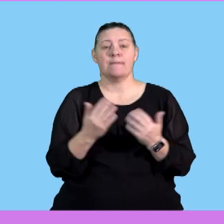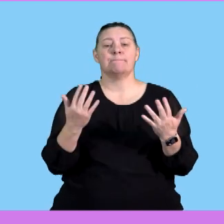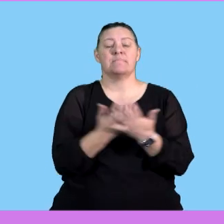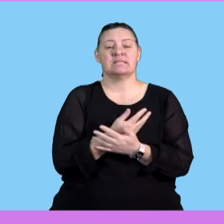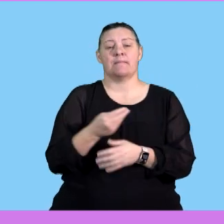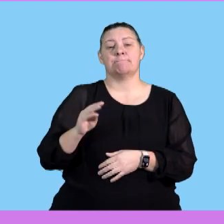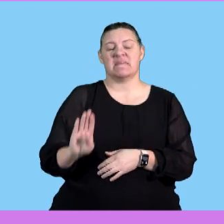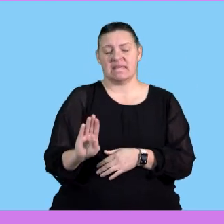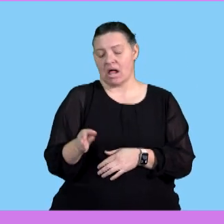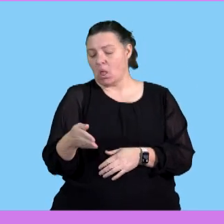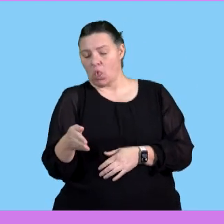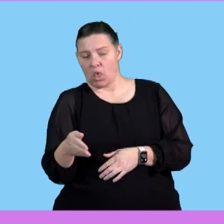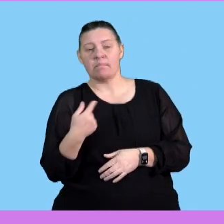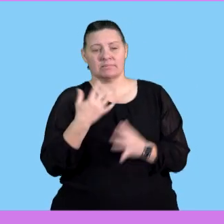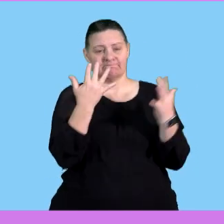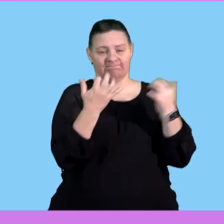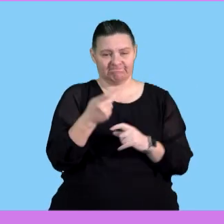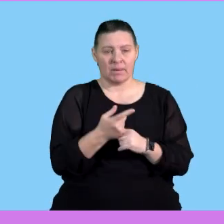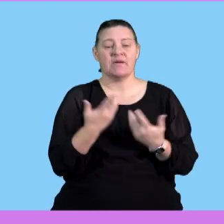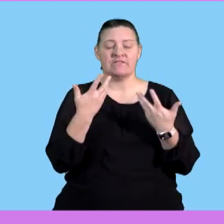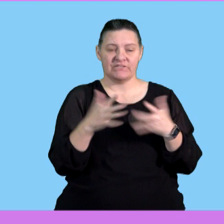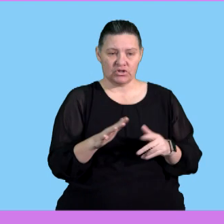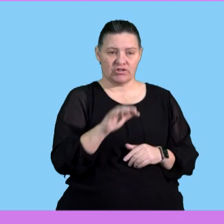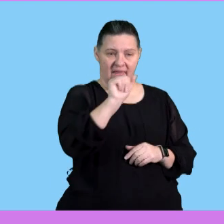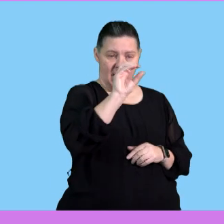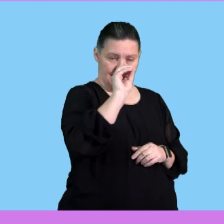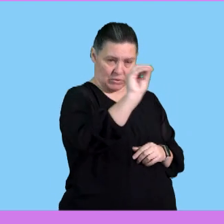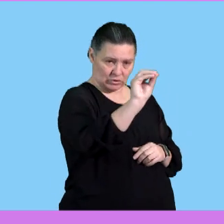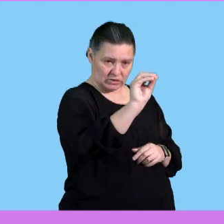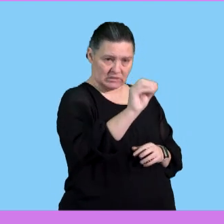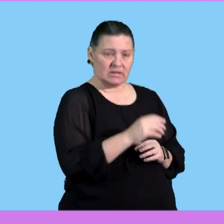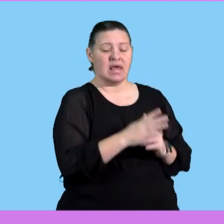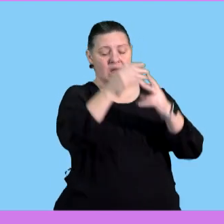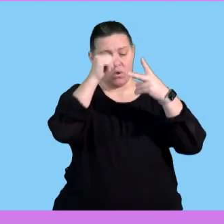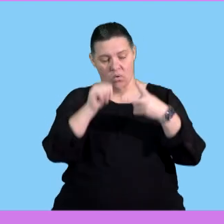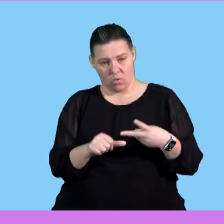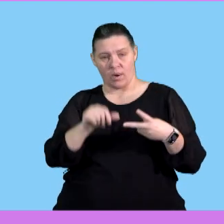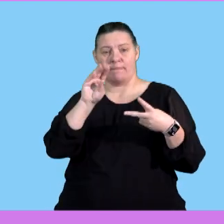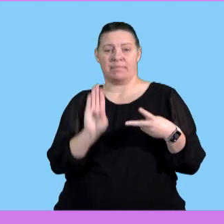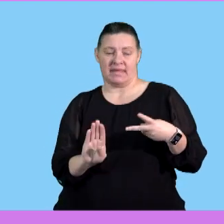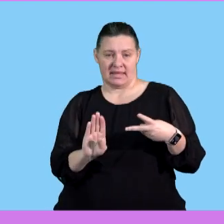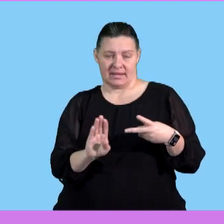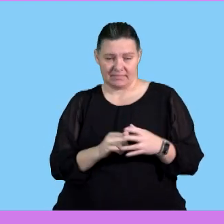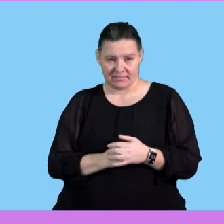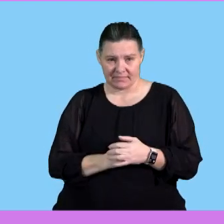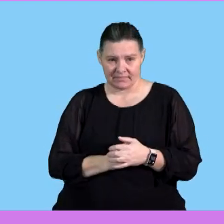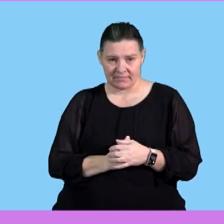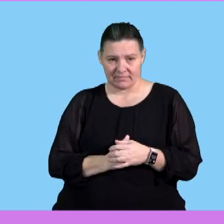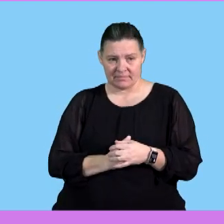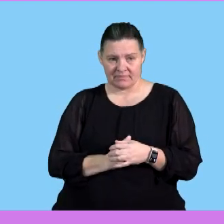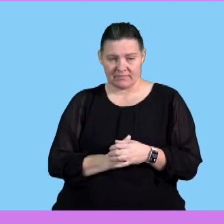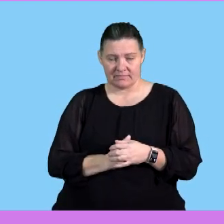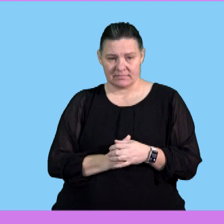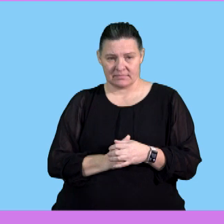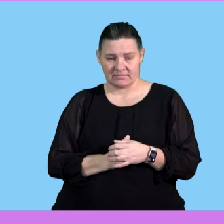the missing value of B. So now we have already calculated the value of A. So now we are here,